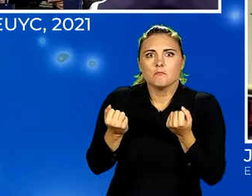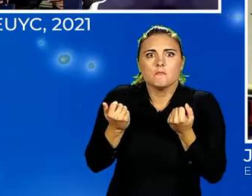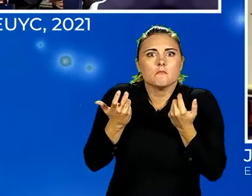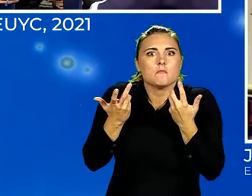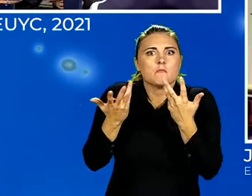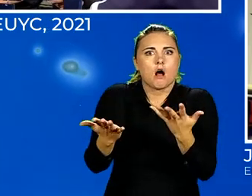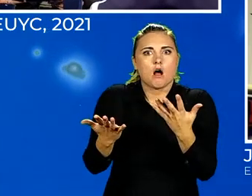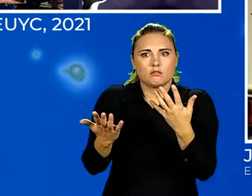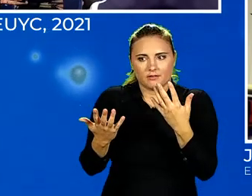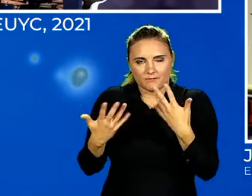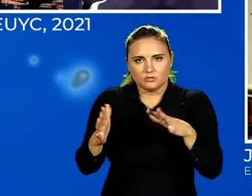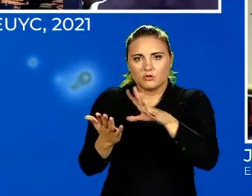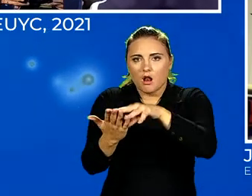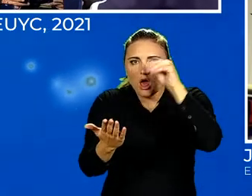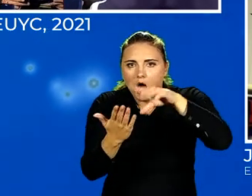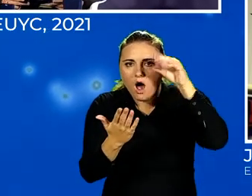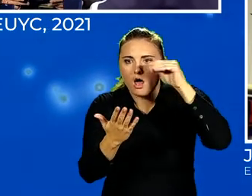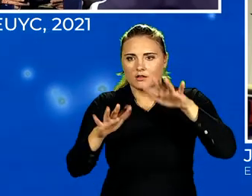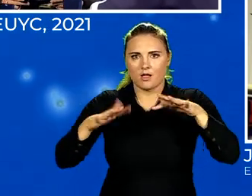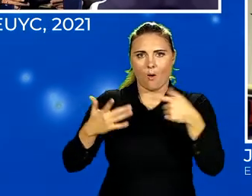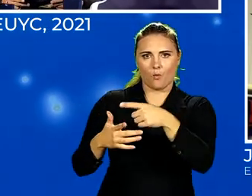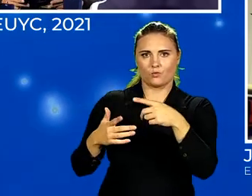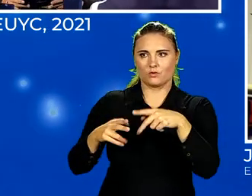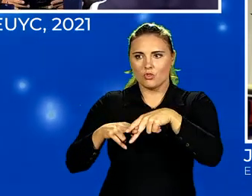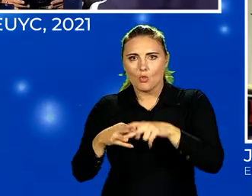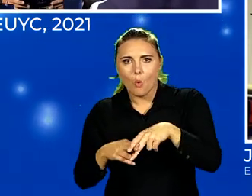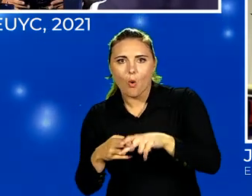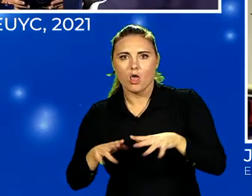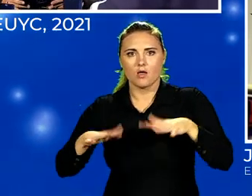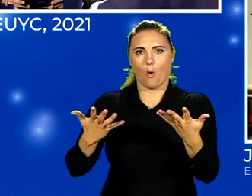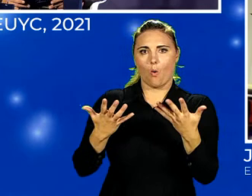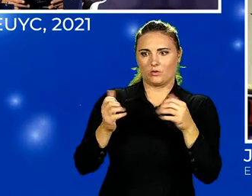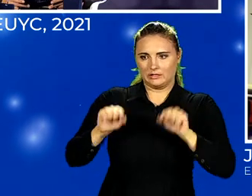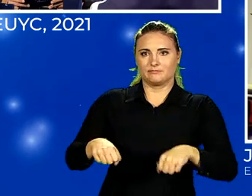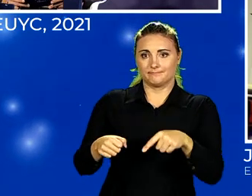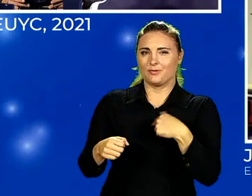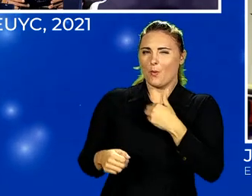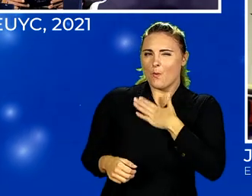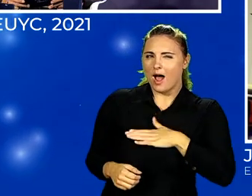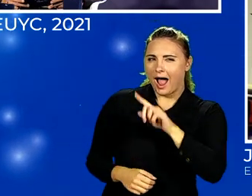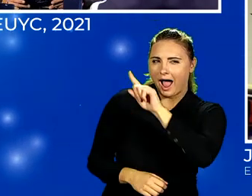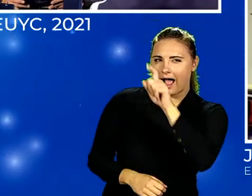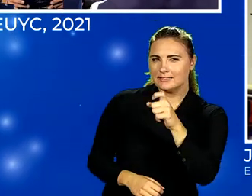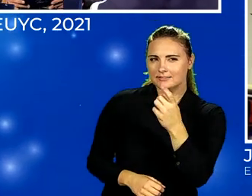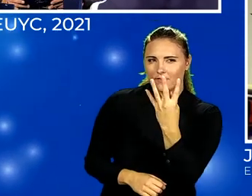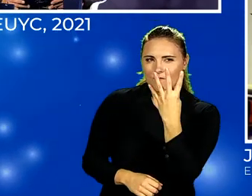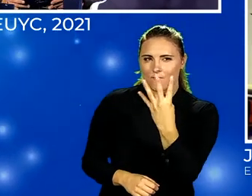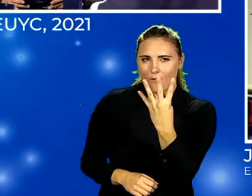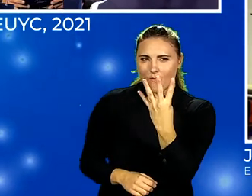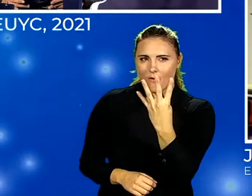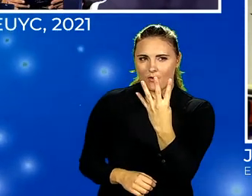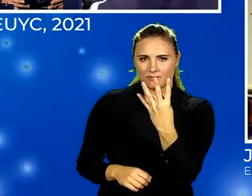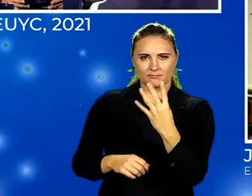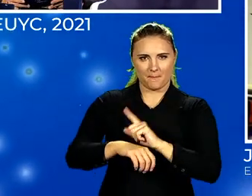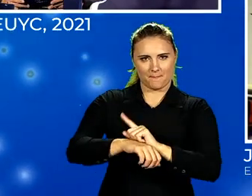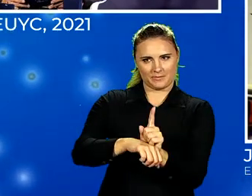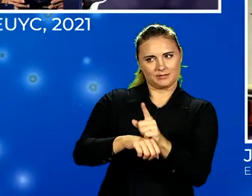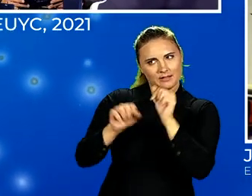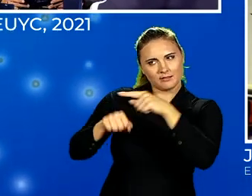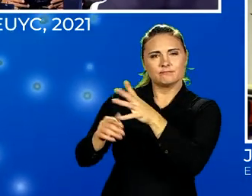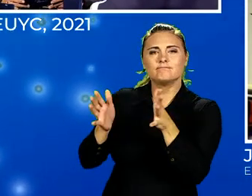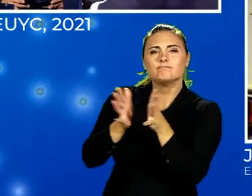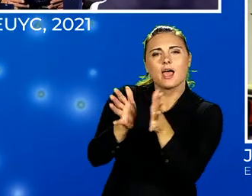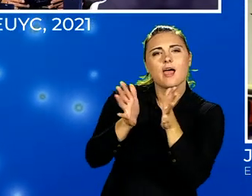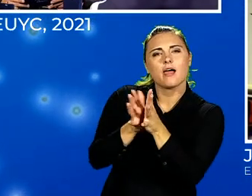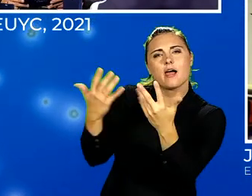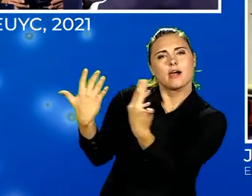this process and in this year. So I would like to ask you in the next 4 minutes to tell us a bit on how was it to be in the Advisory Council during this